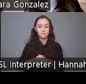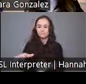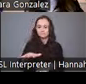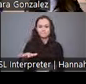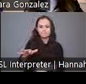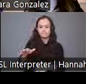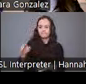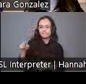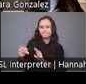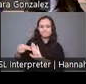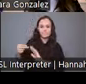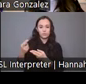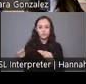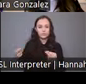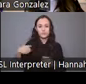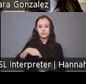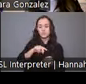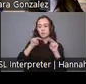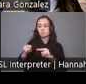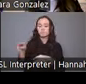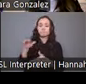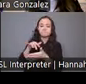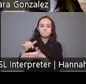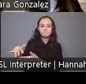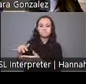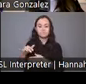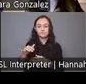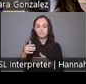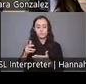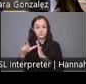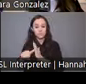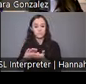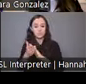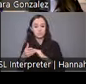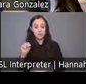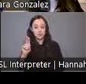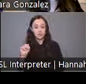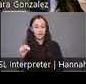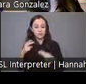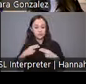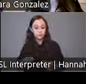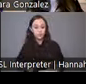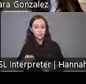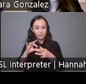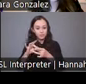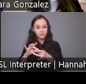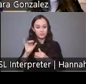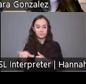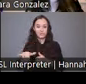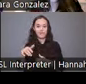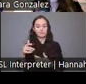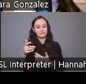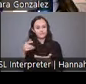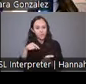objectively study to non-human relations that are owed our respect and remain living parts of community and practice today.